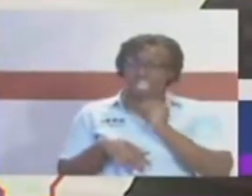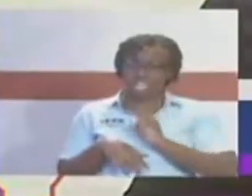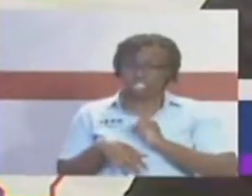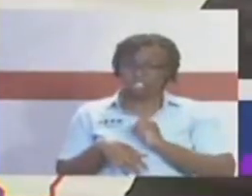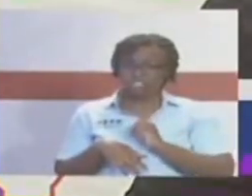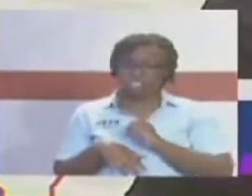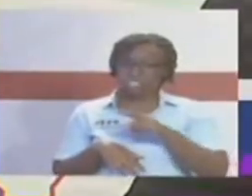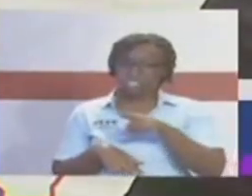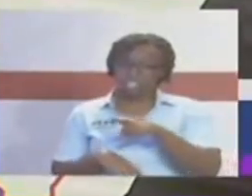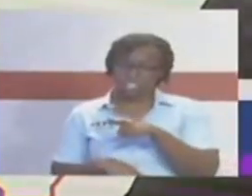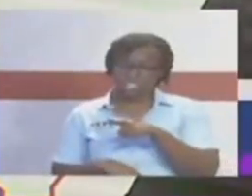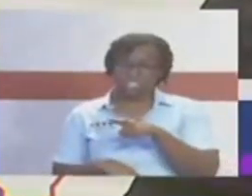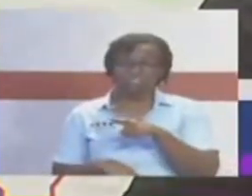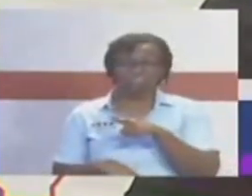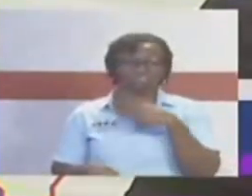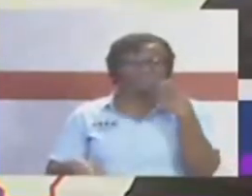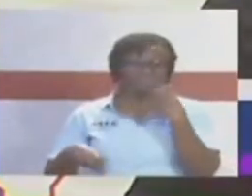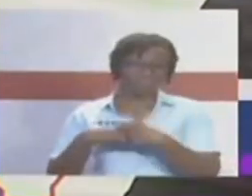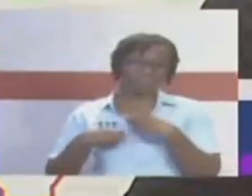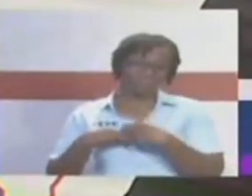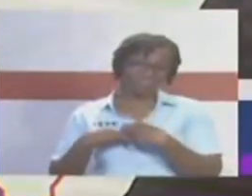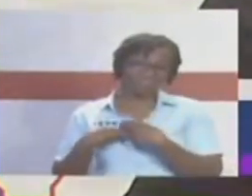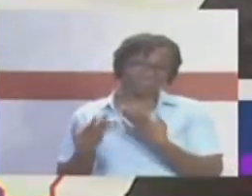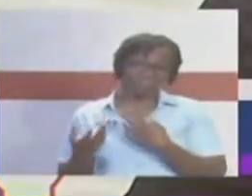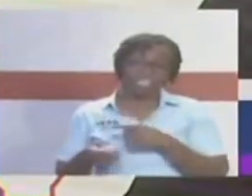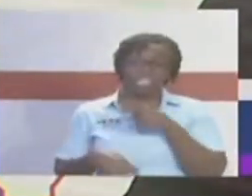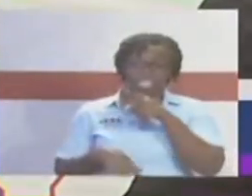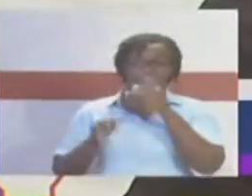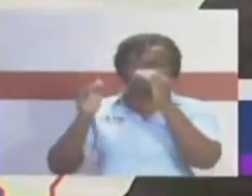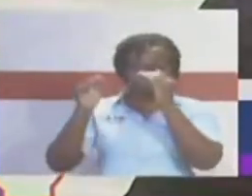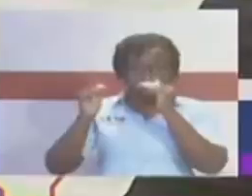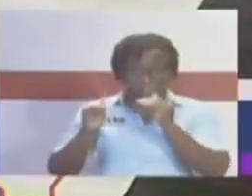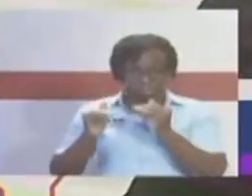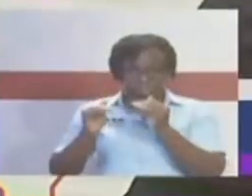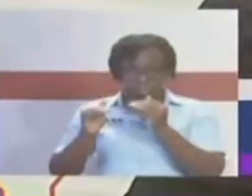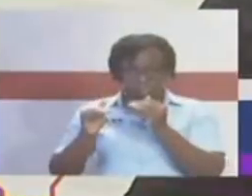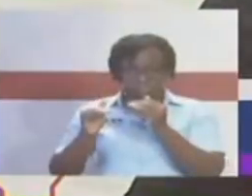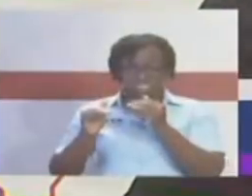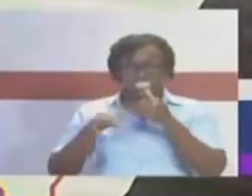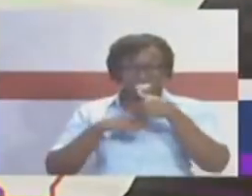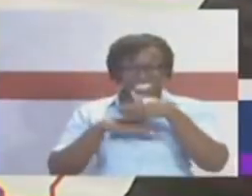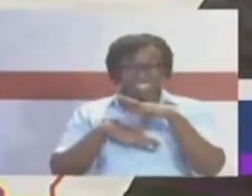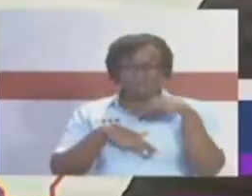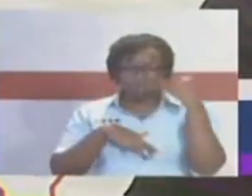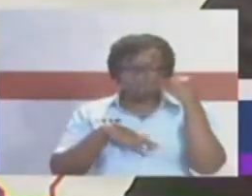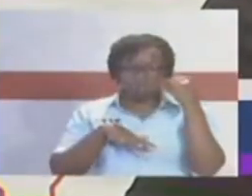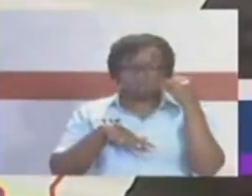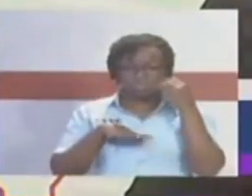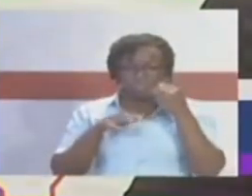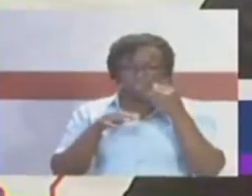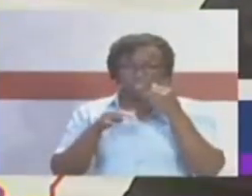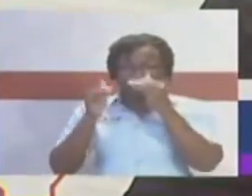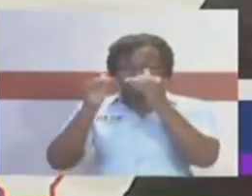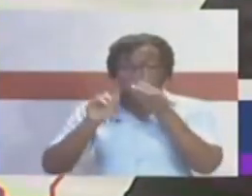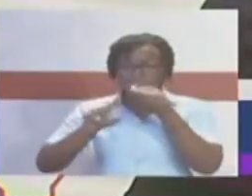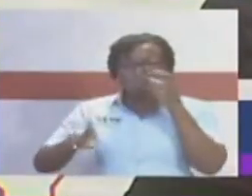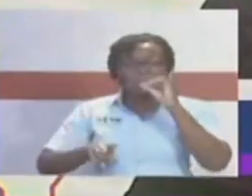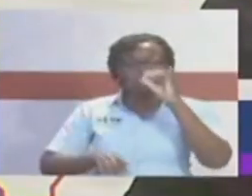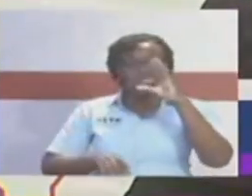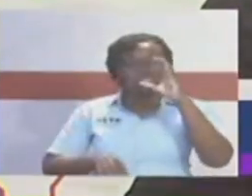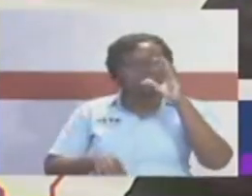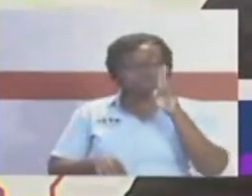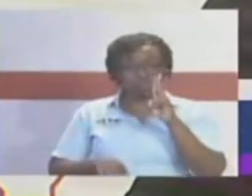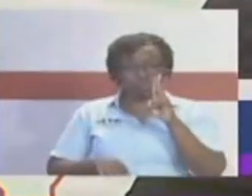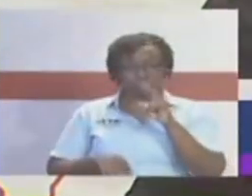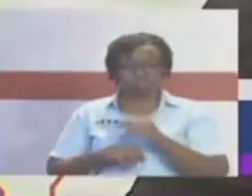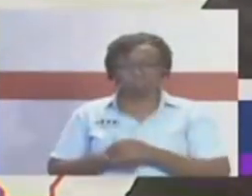His journey had been a tough one. Also stepped down and discharged from the HDU ICU. He was now drastically